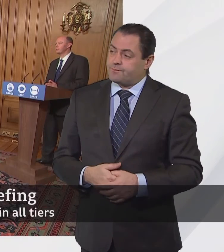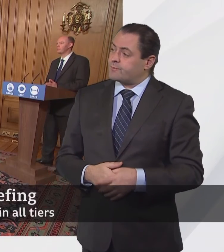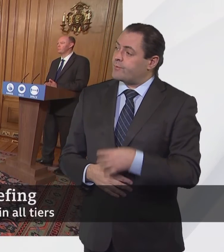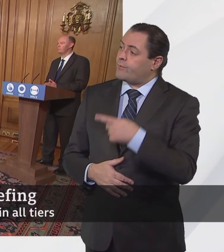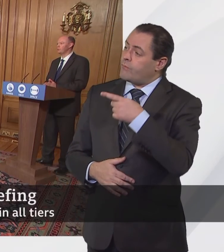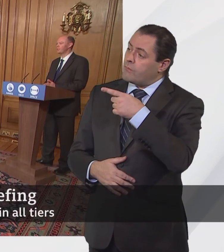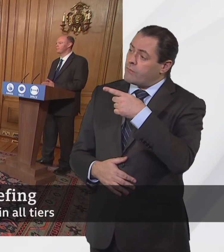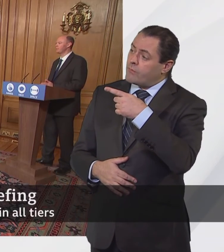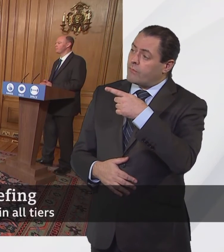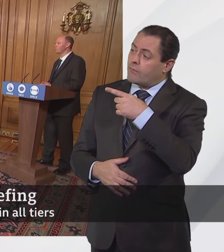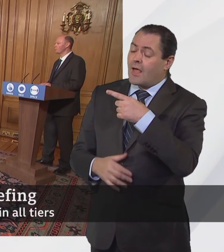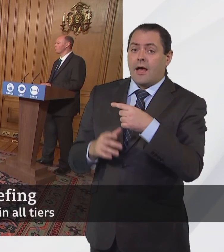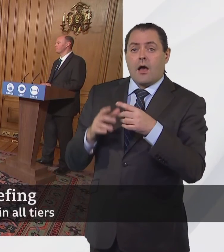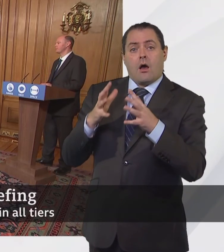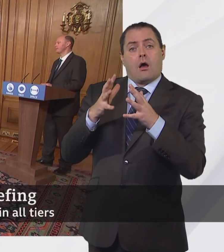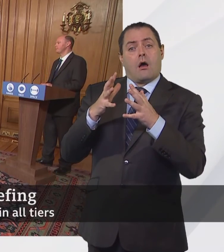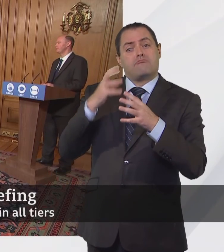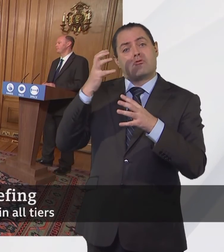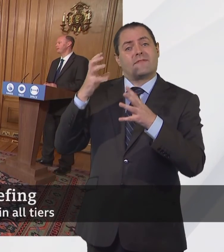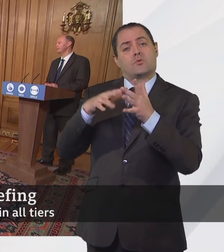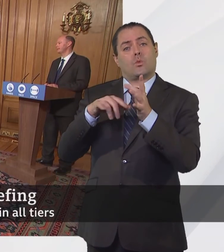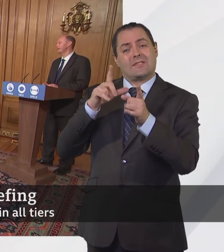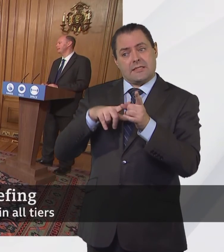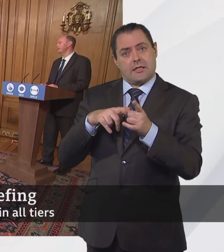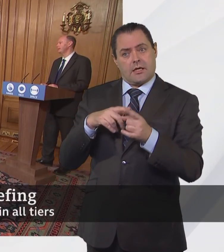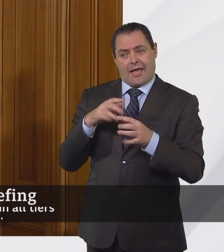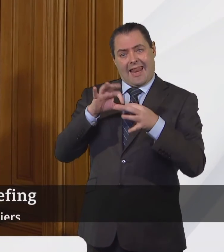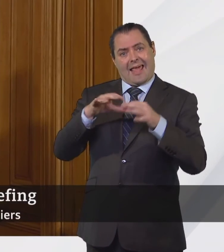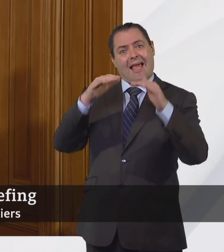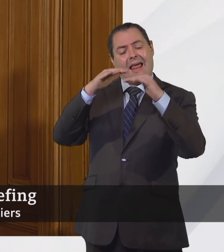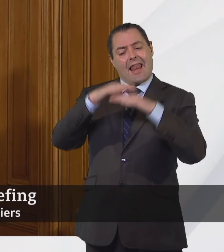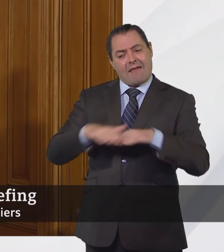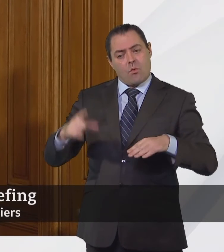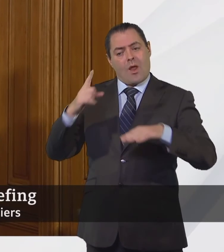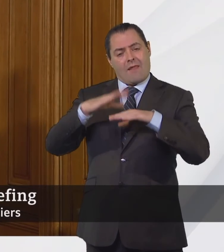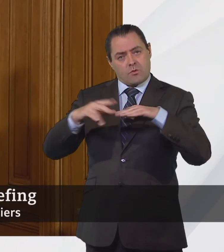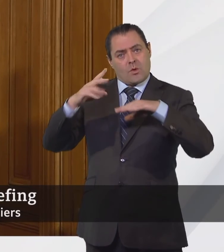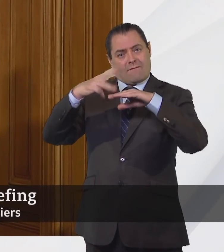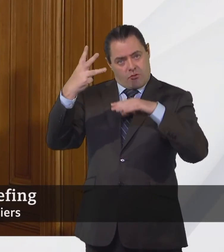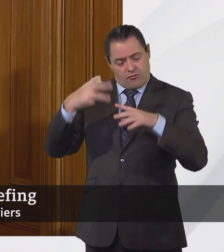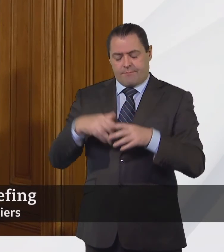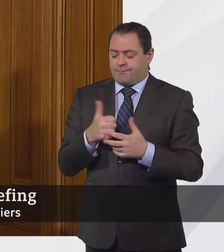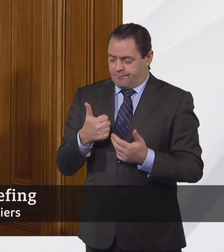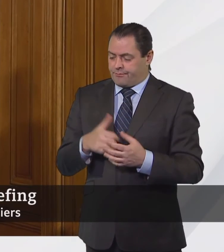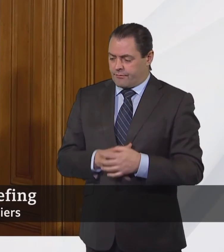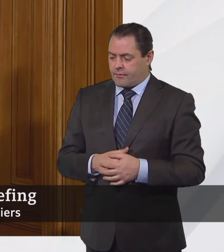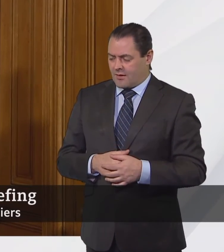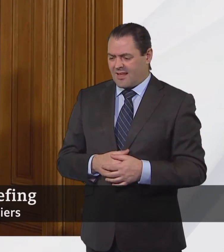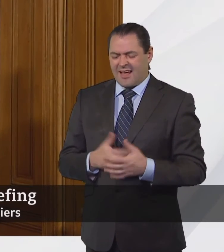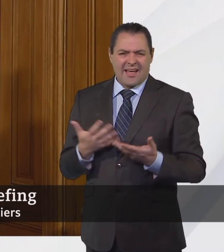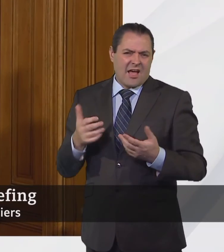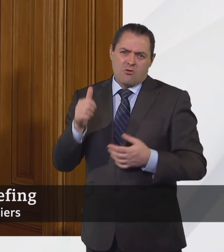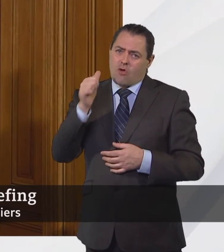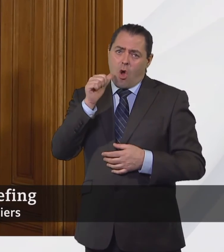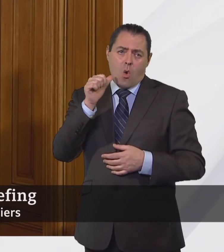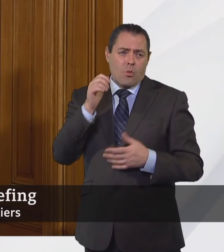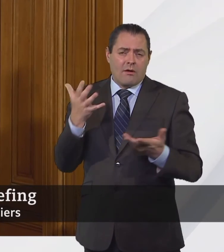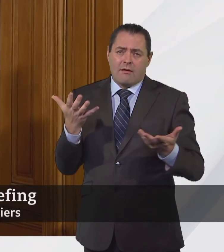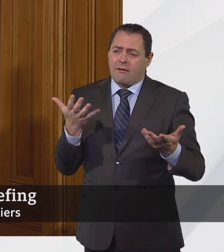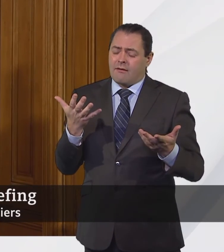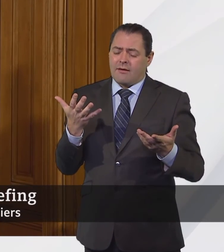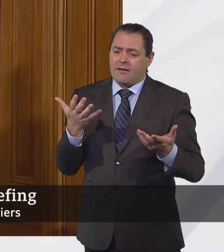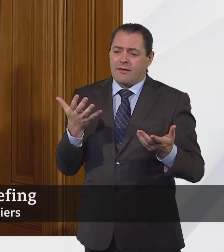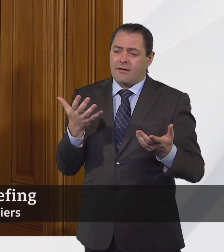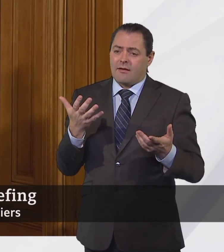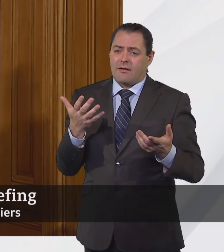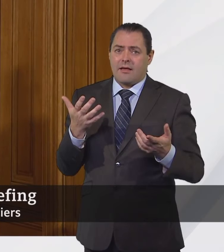I think something we've all said repeatedly is there are damaging things that happen every way we go. If we